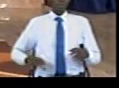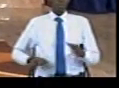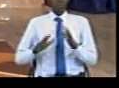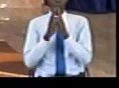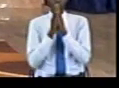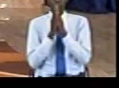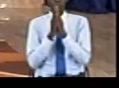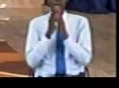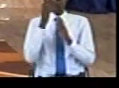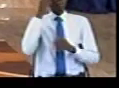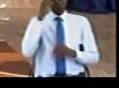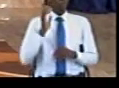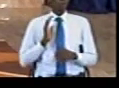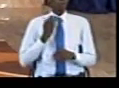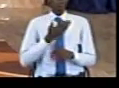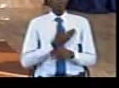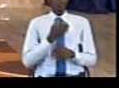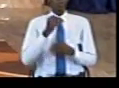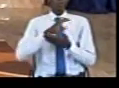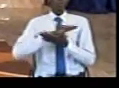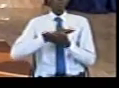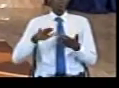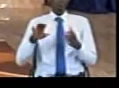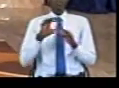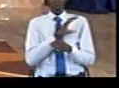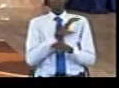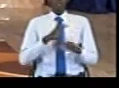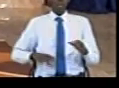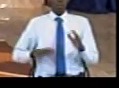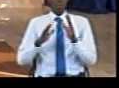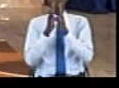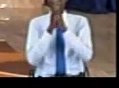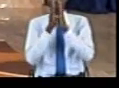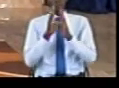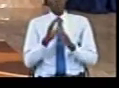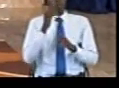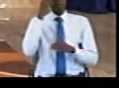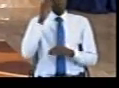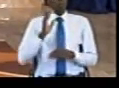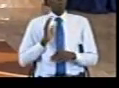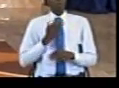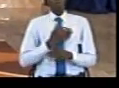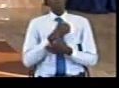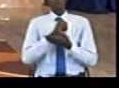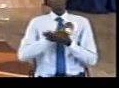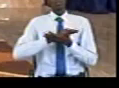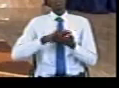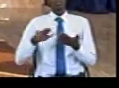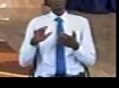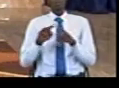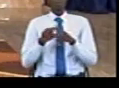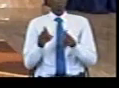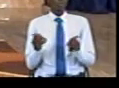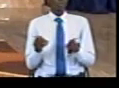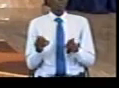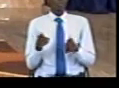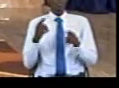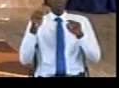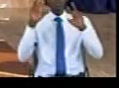our sanctification. Christ's prayer for our sanctification. But we're titling